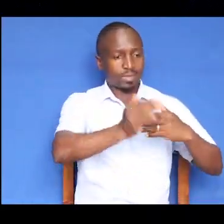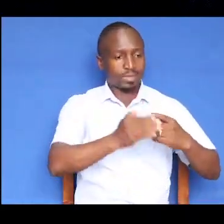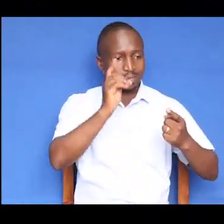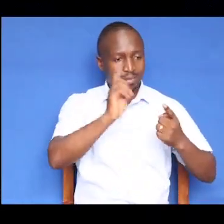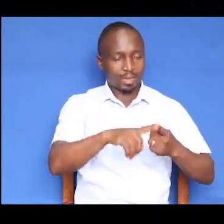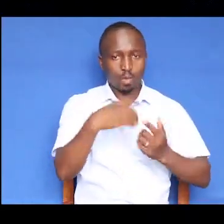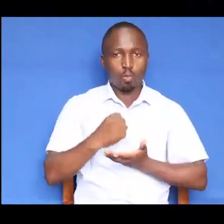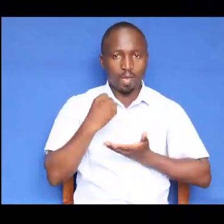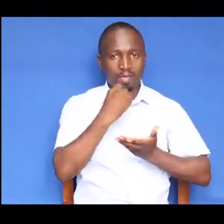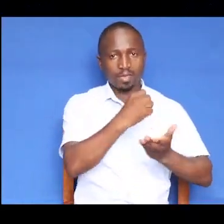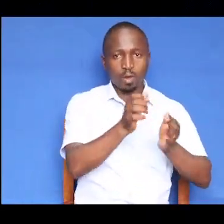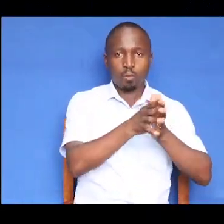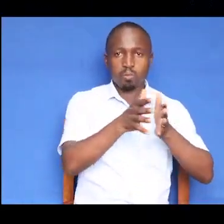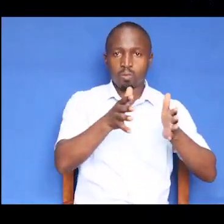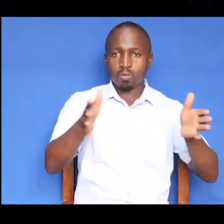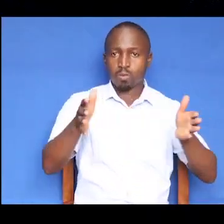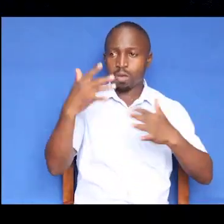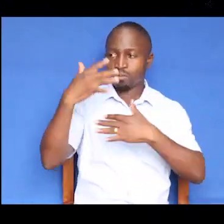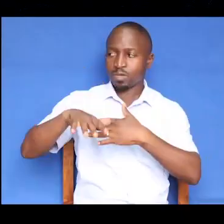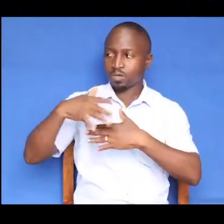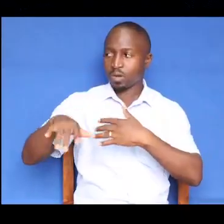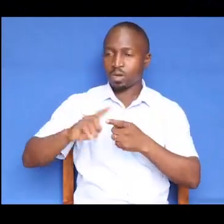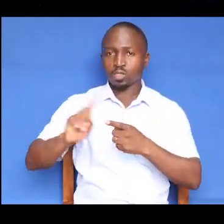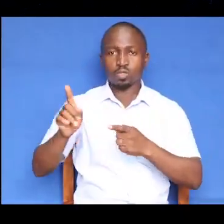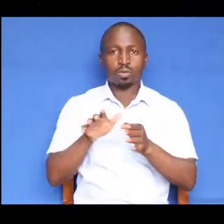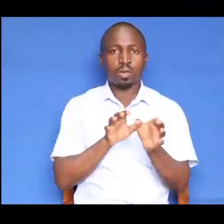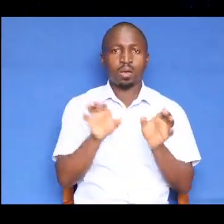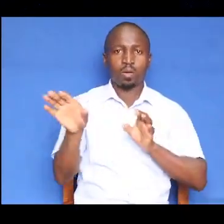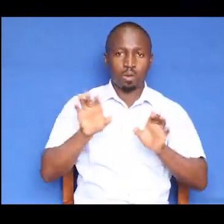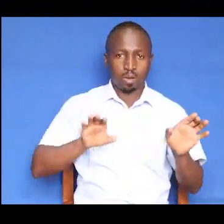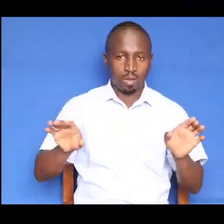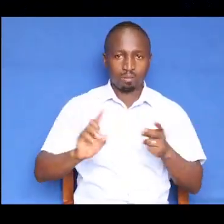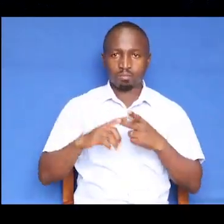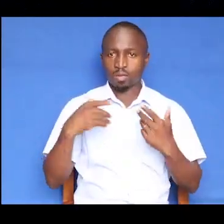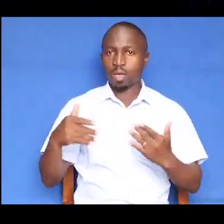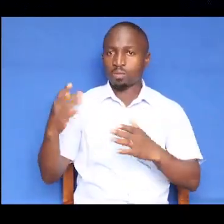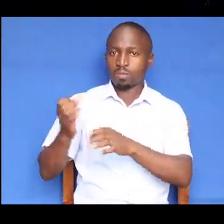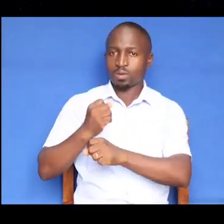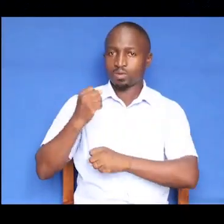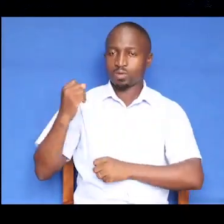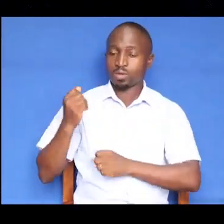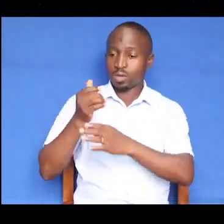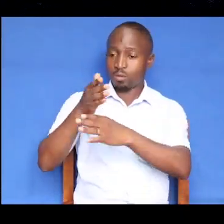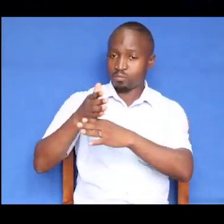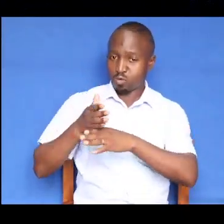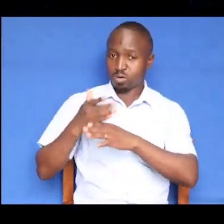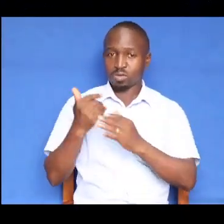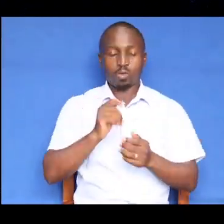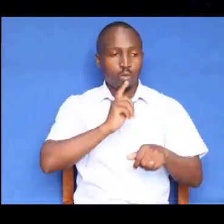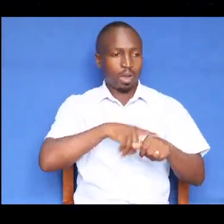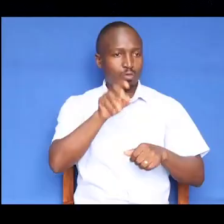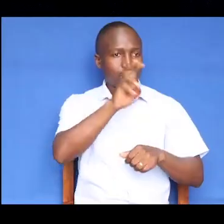to expand the business and not shared. So it's income of the company. So we have to add when we find